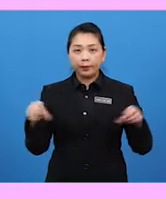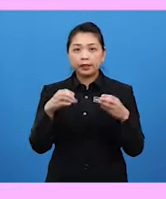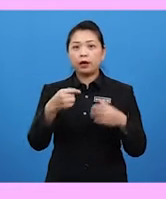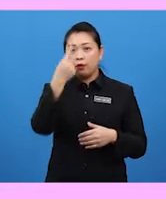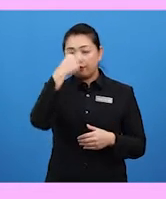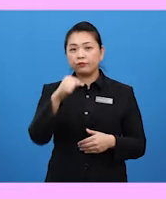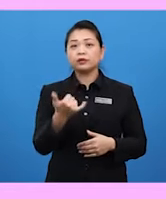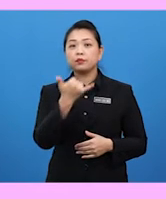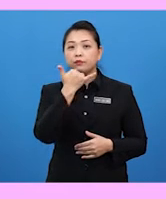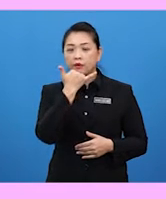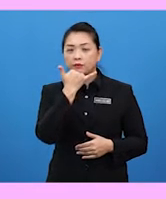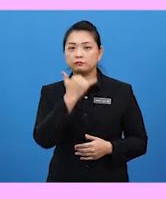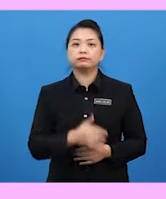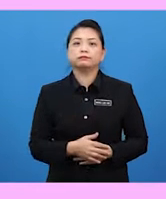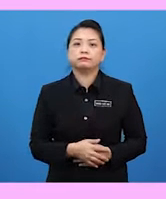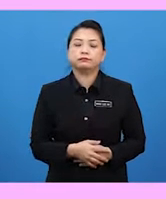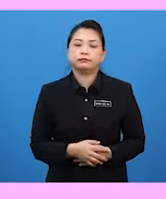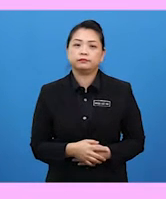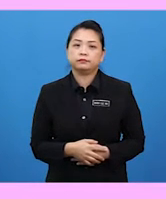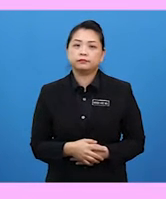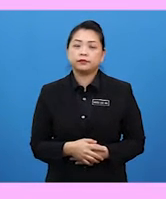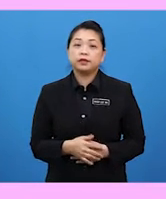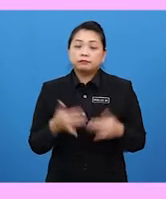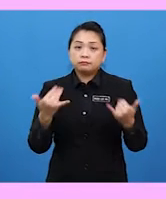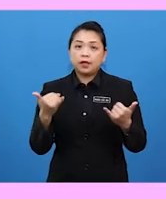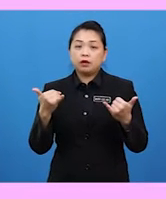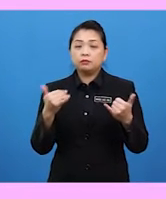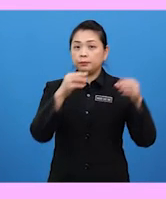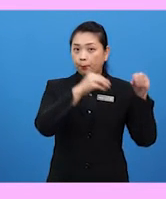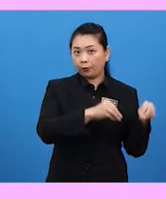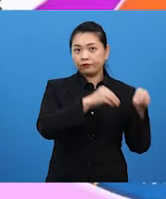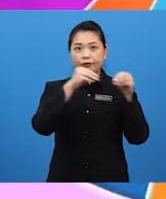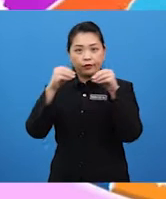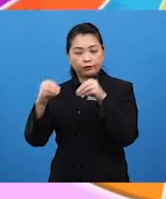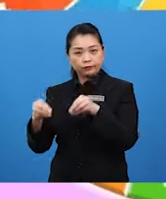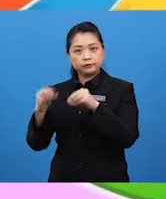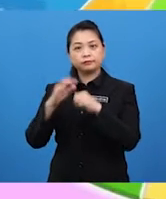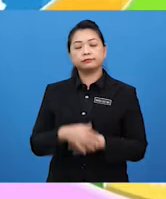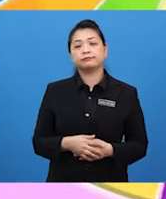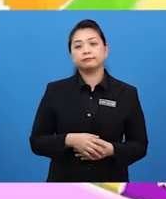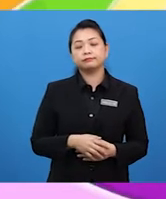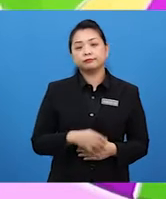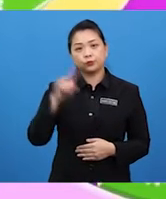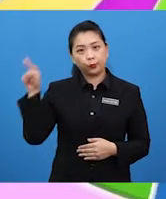up for the wrong deeds. Now, let's move on to the next one.